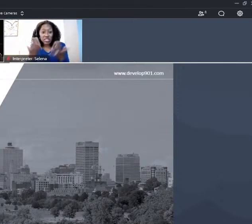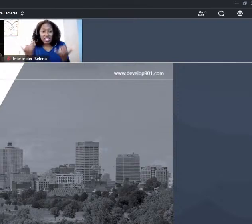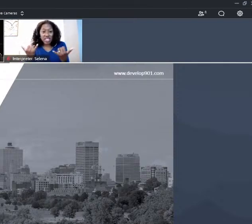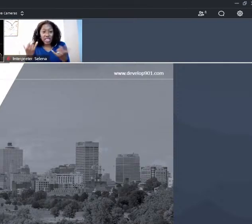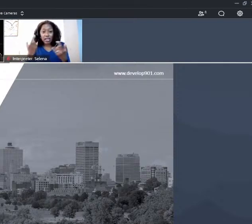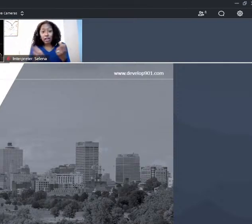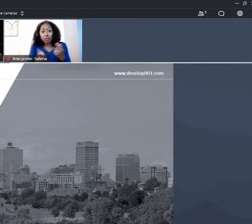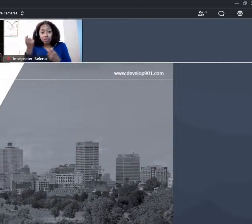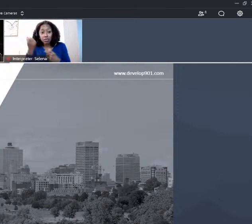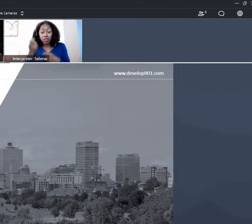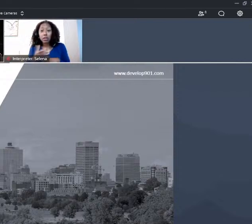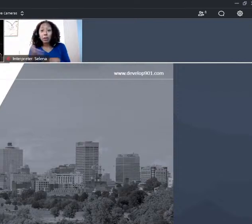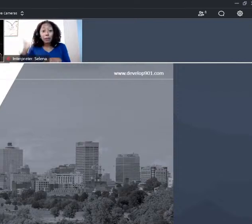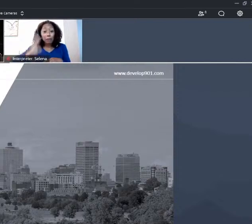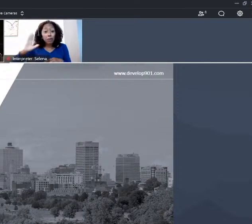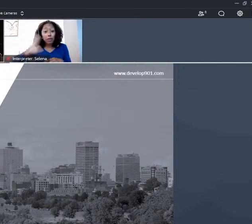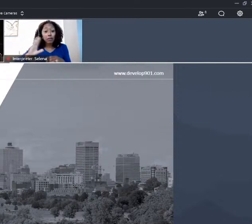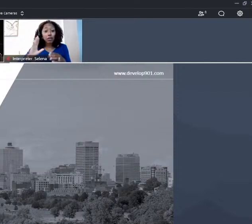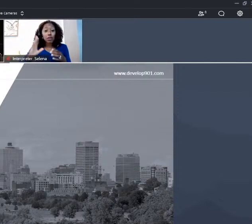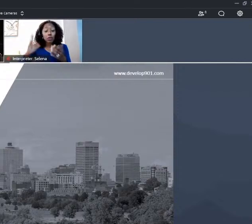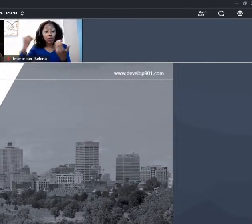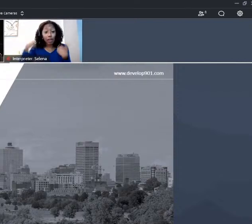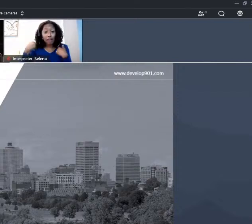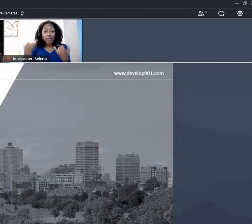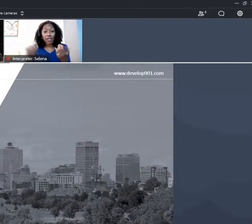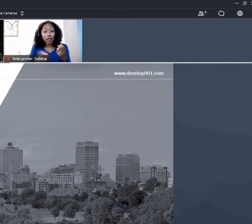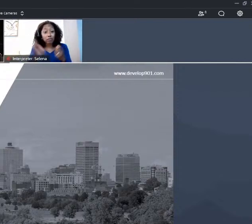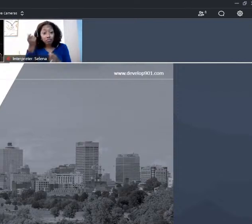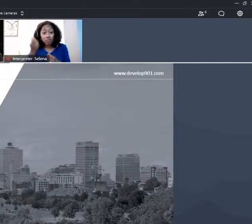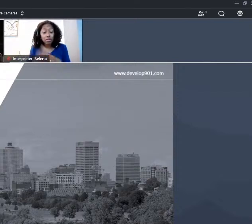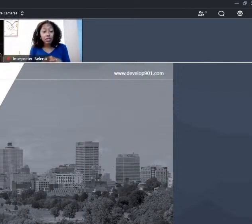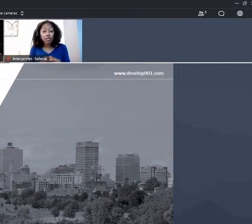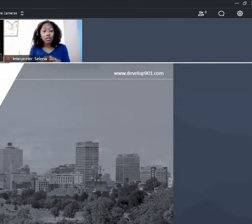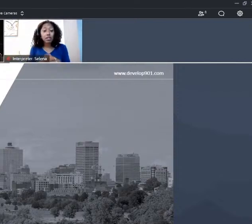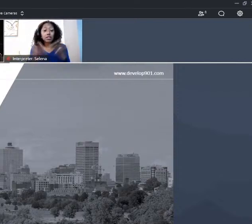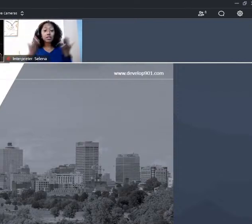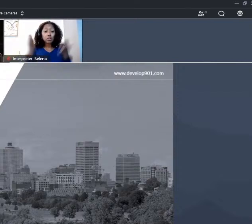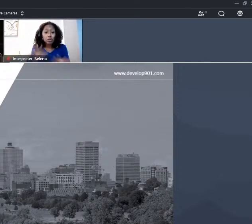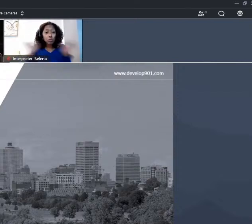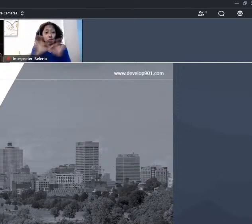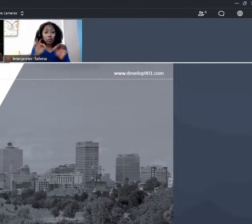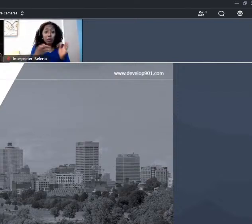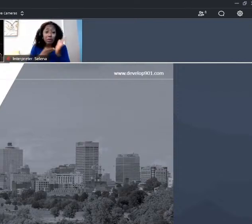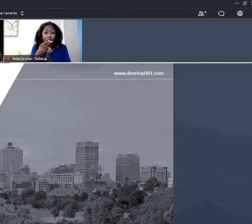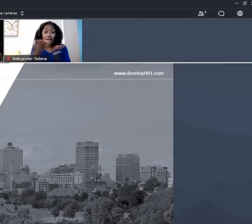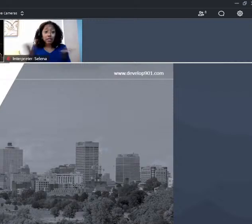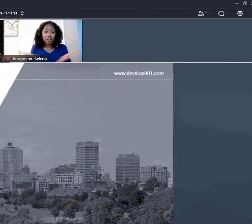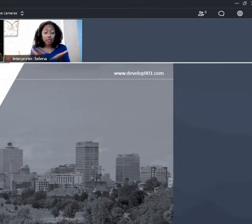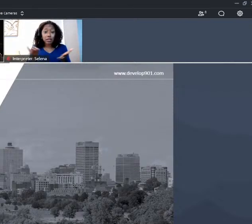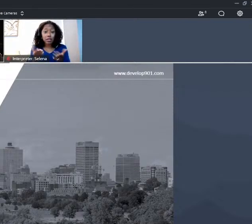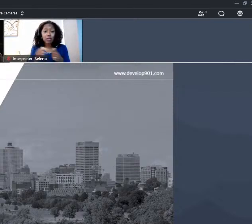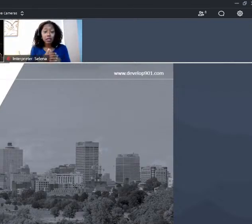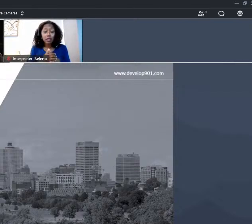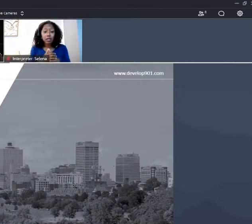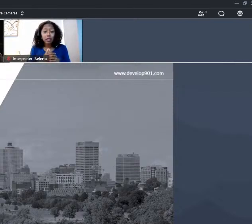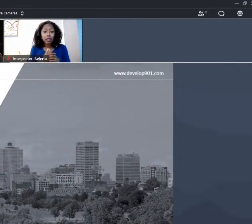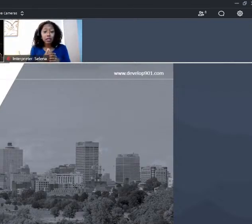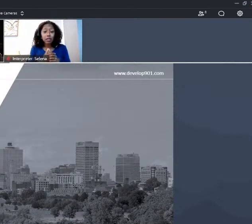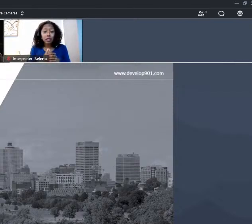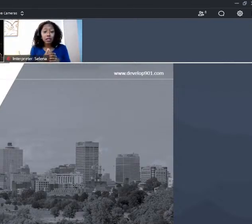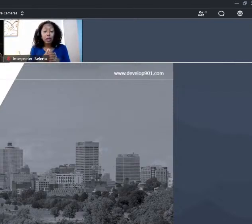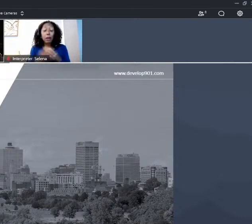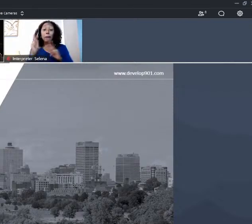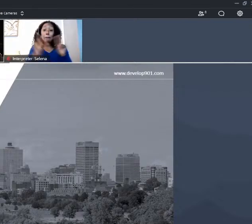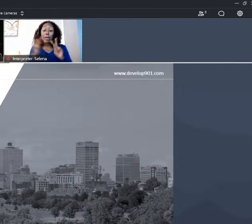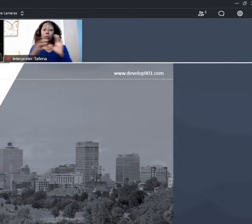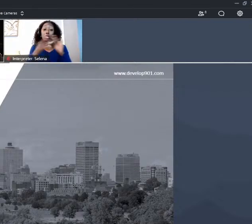Place where they had it is gone. Okay, let's be for real. people do a lot of things and never do what they